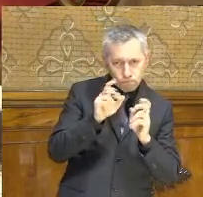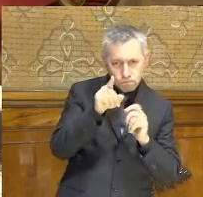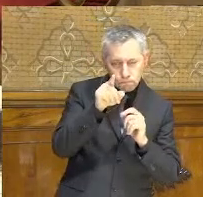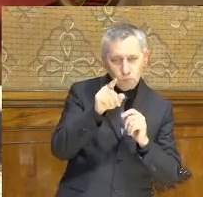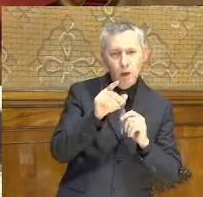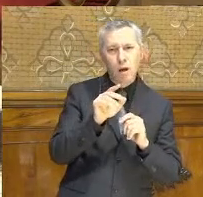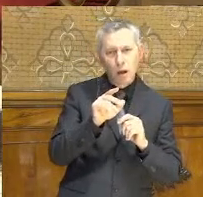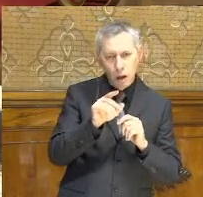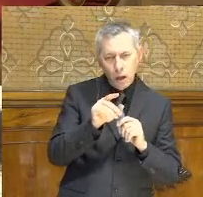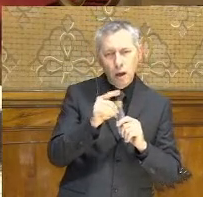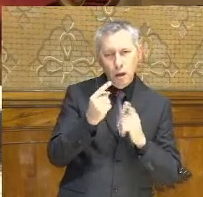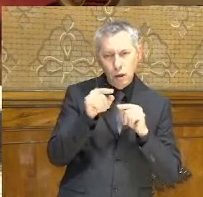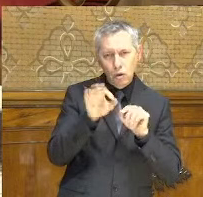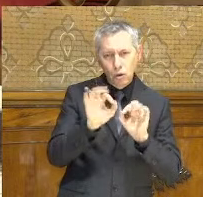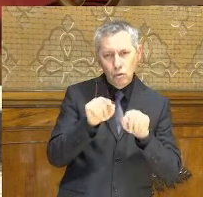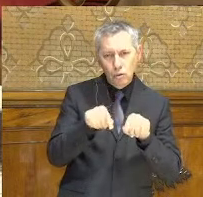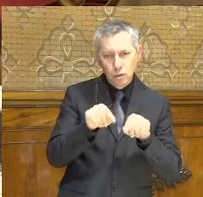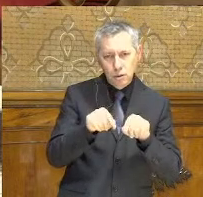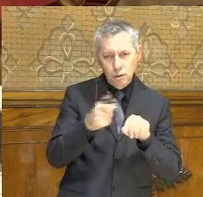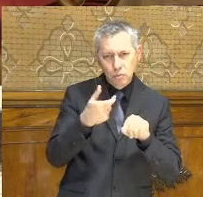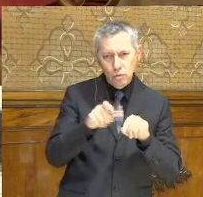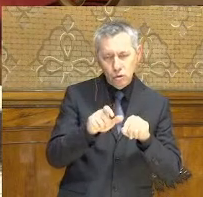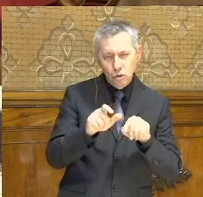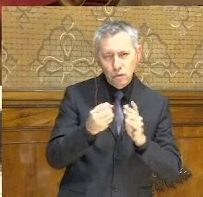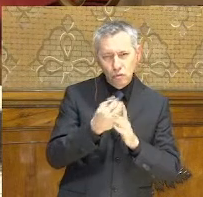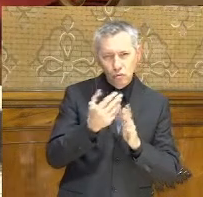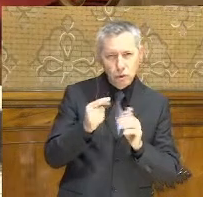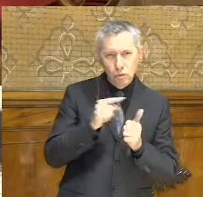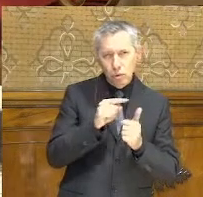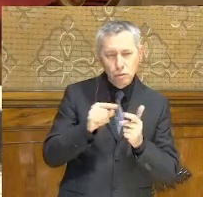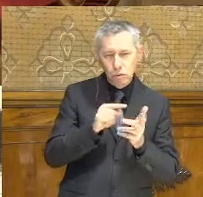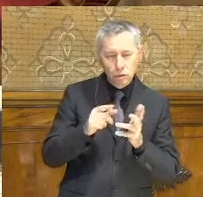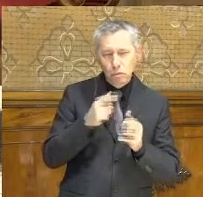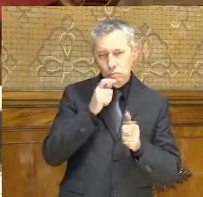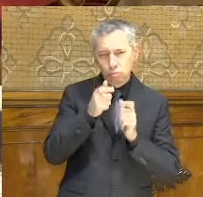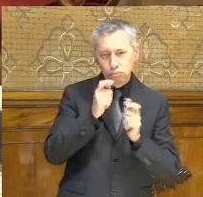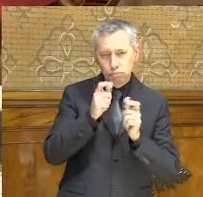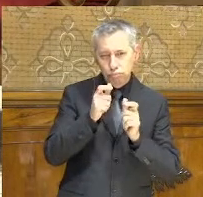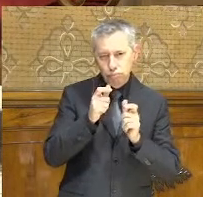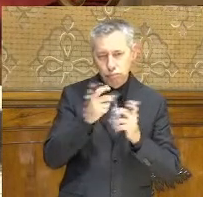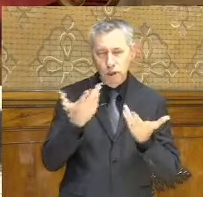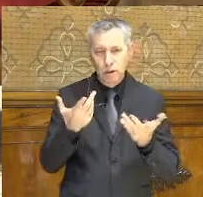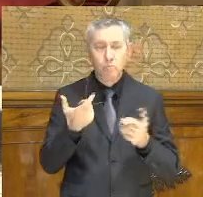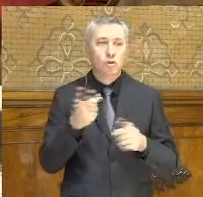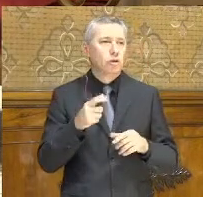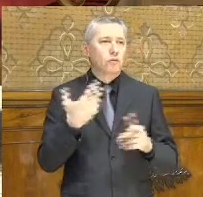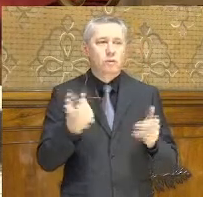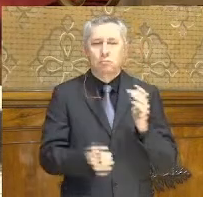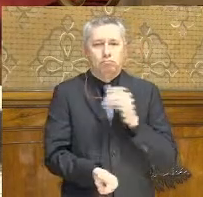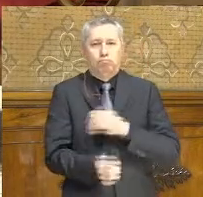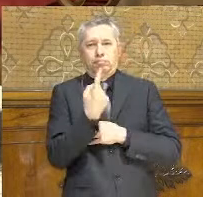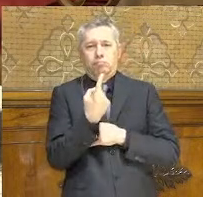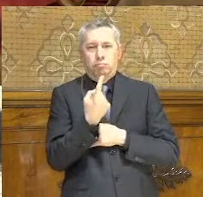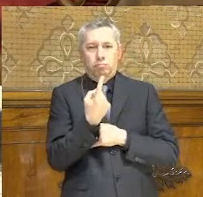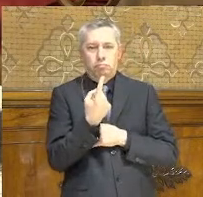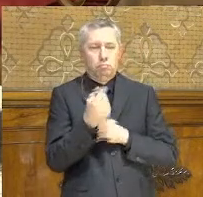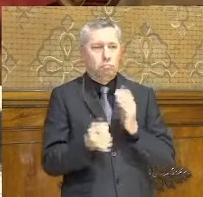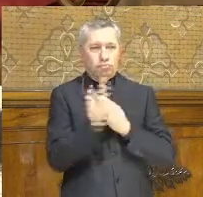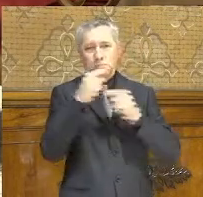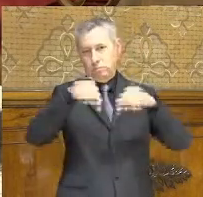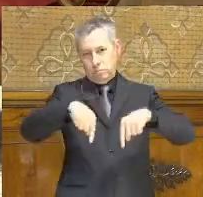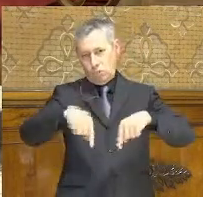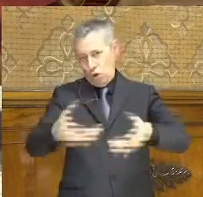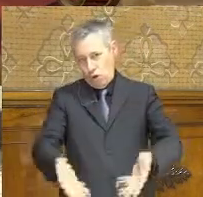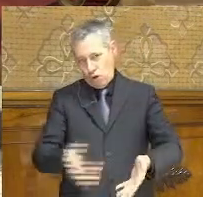Because in a way, what you meant by the event is of course not this great and wonderful event, but